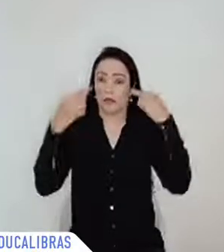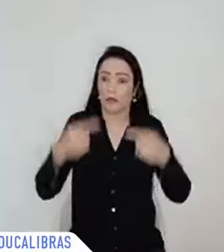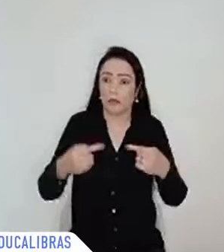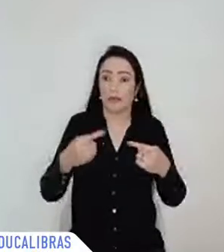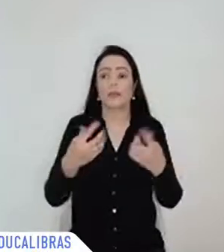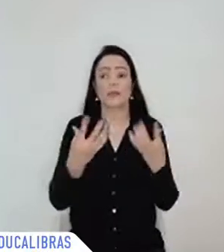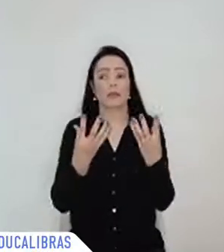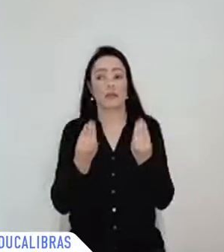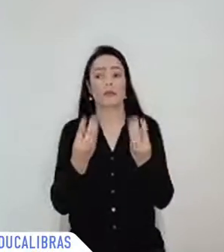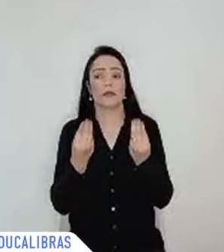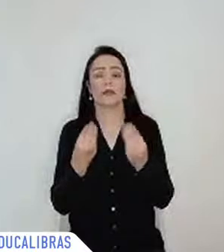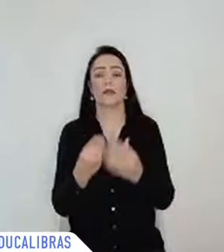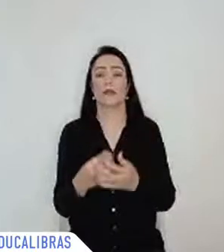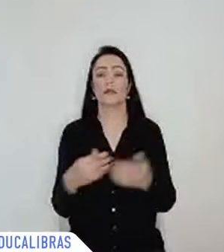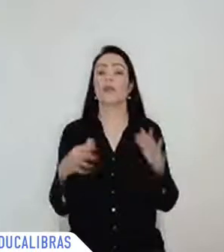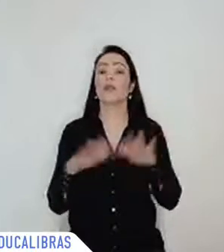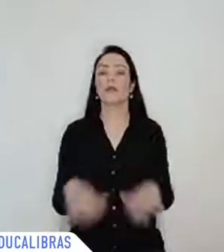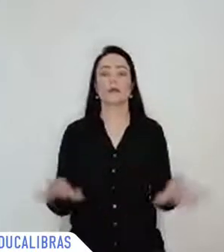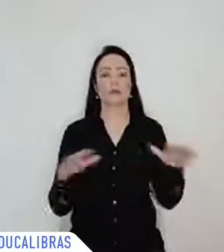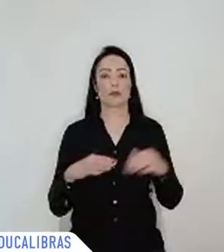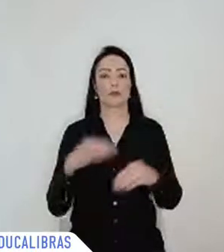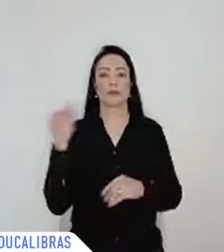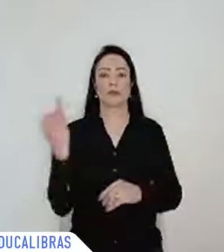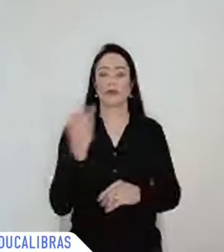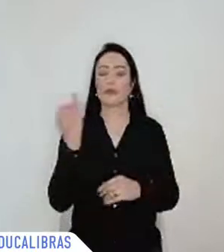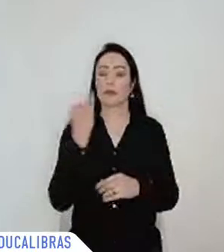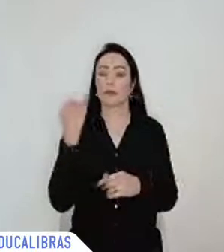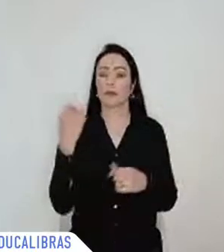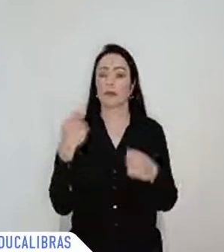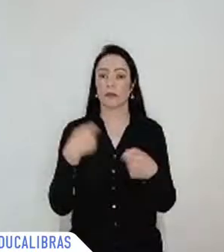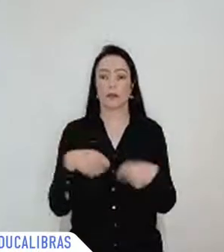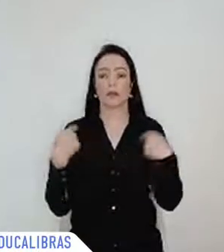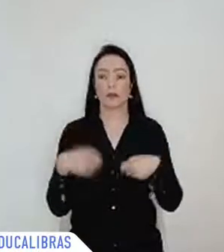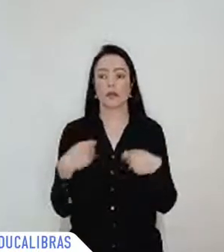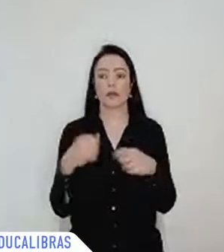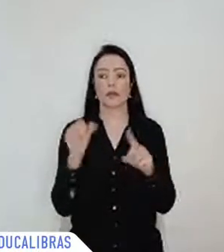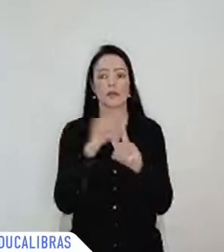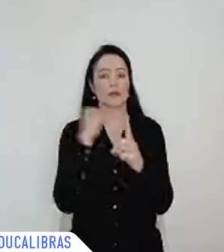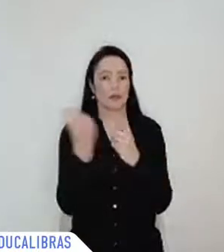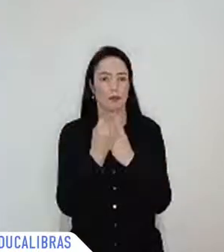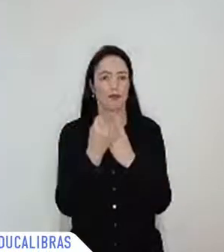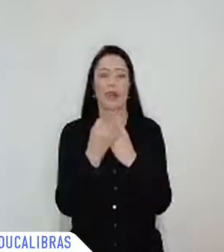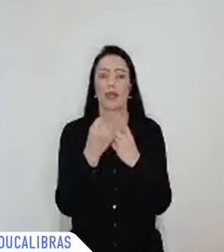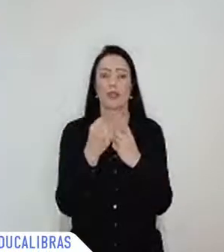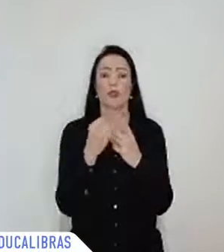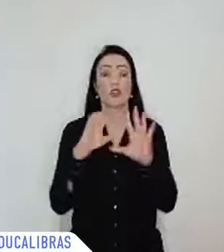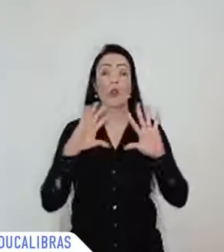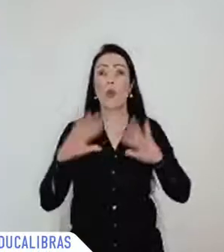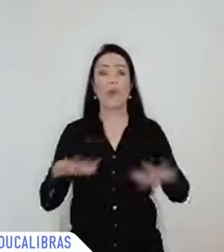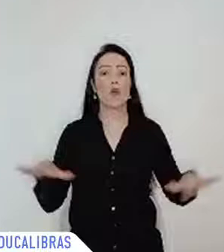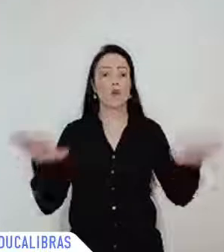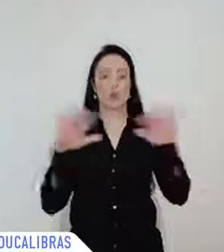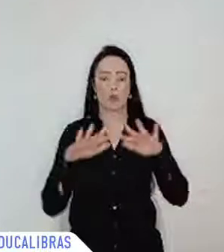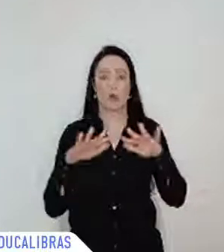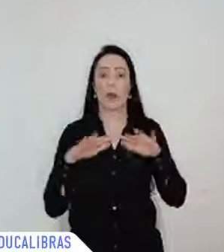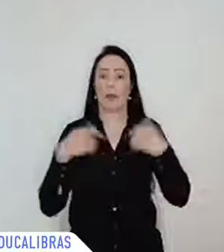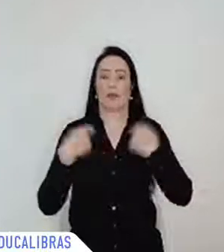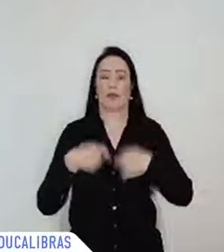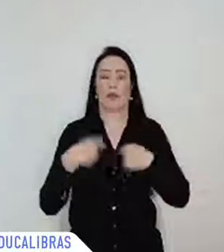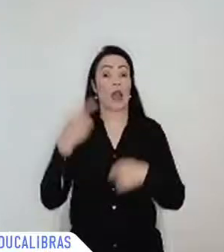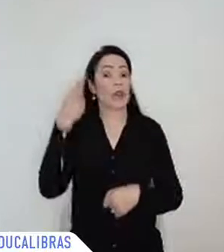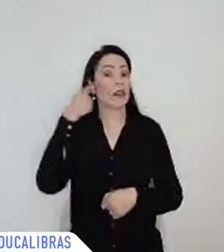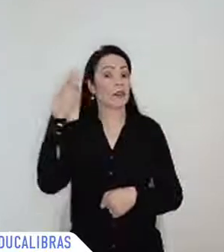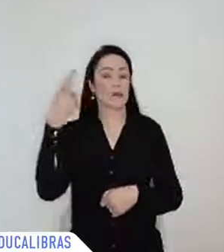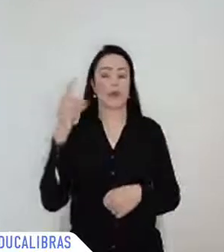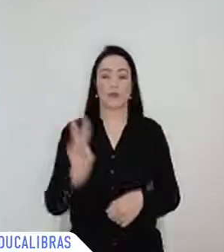we are living a very big challenge, because as a civil society, and not only that,